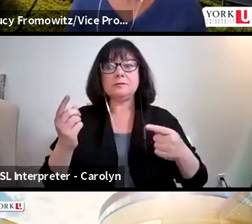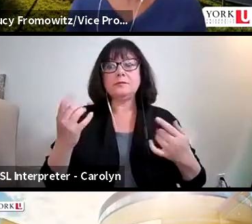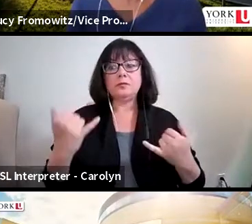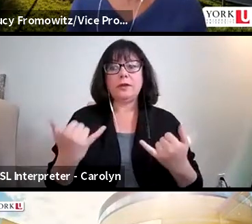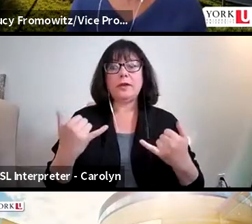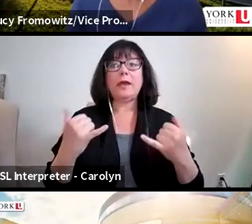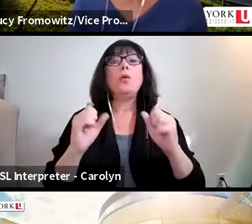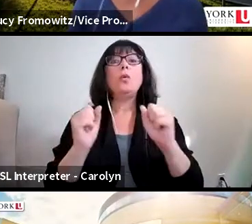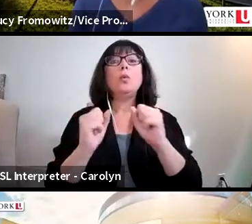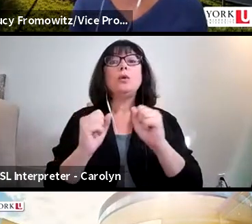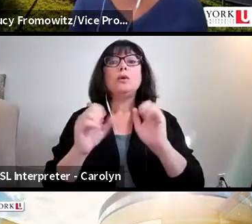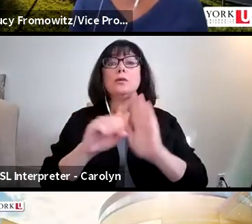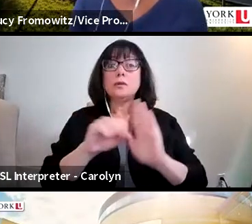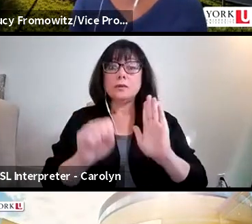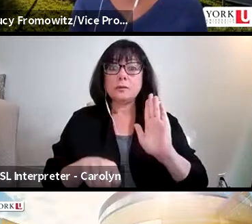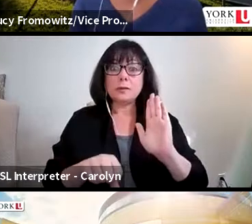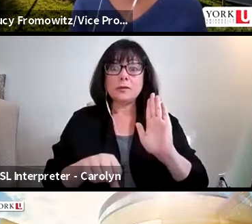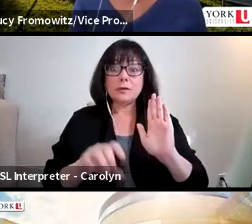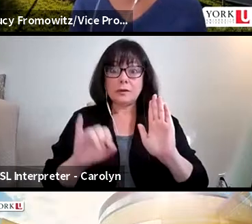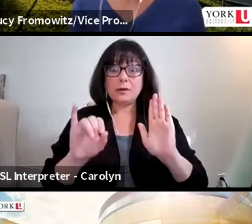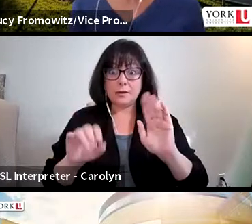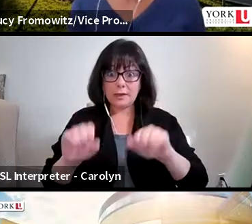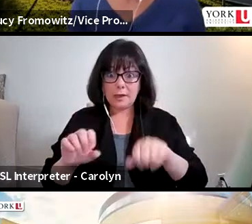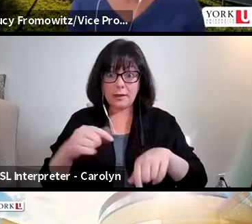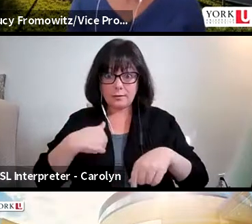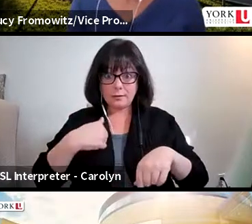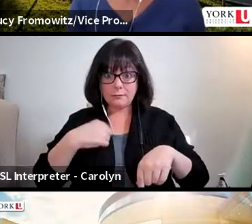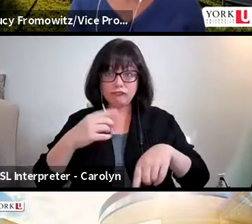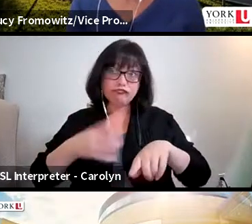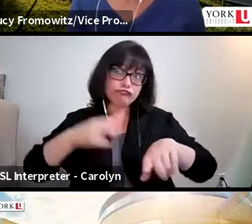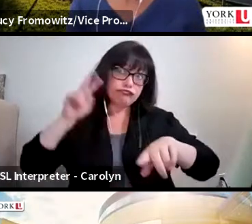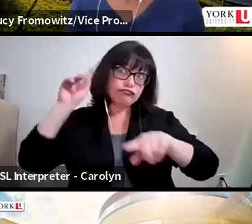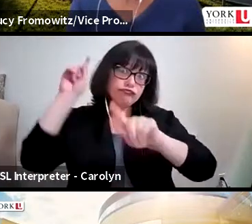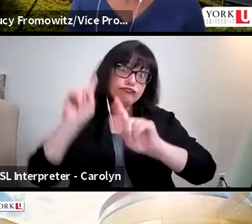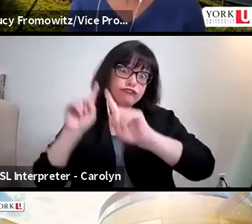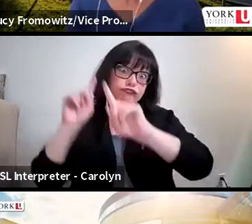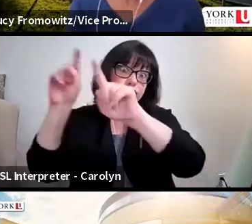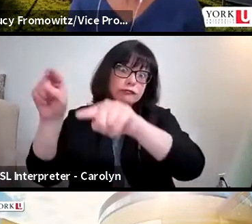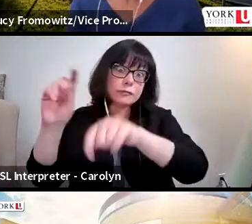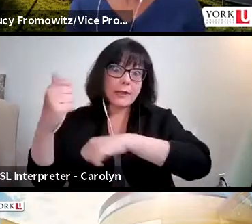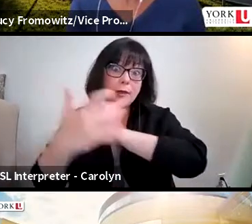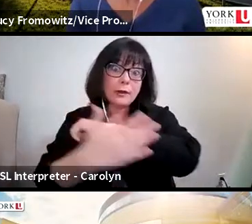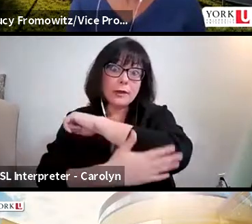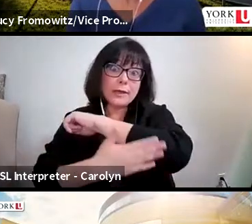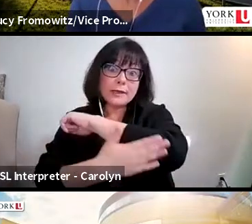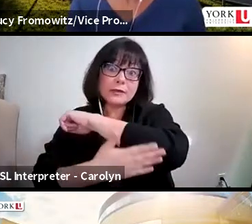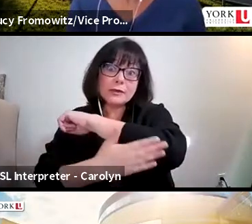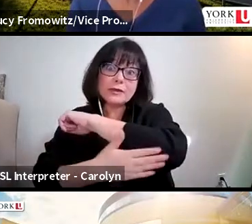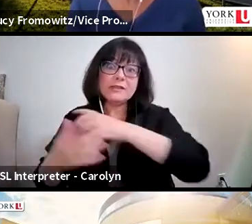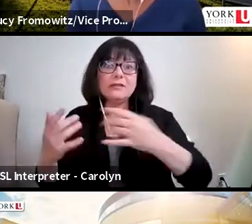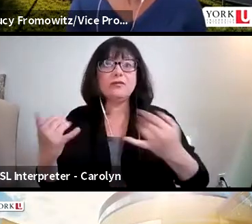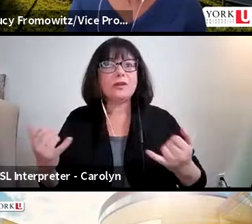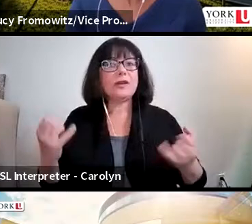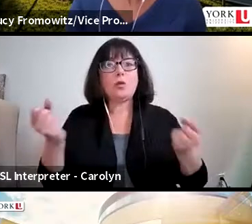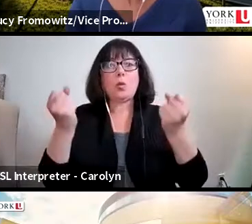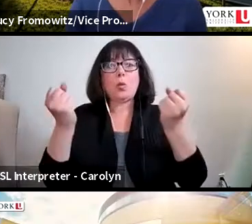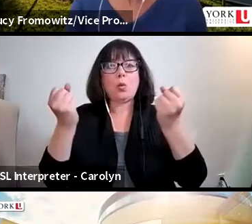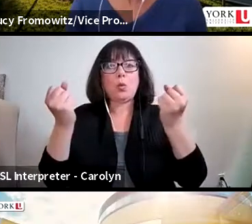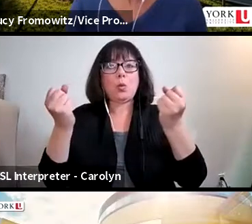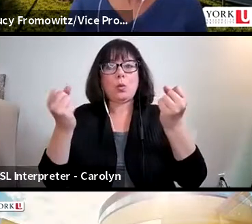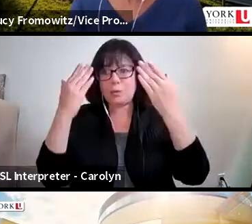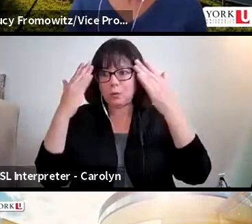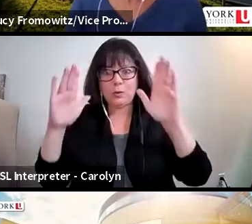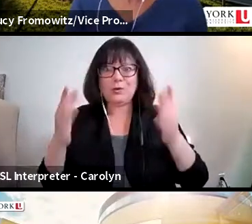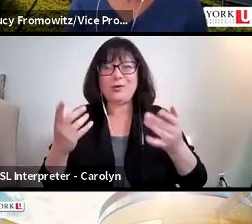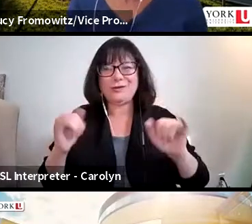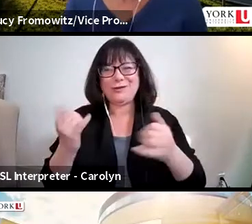study abroad, and whether that might be possible with some countries. Lucy, do you have more information on that?